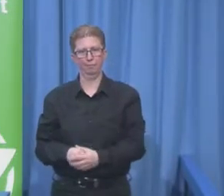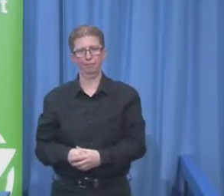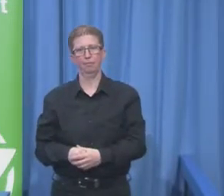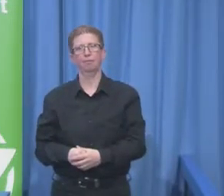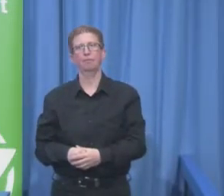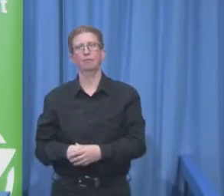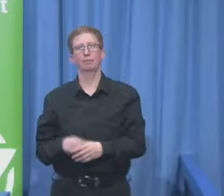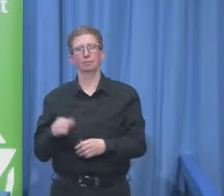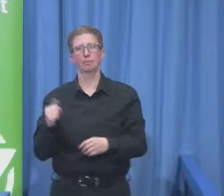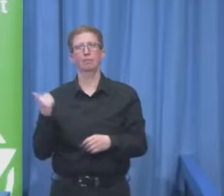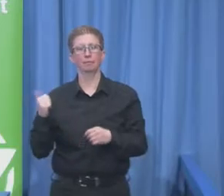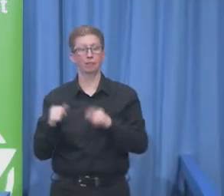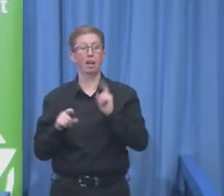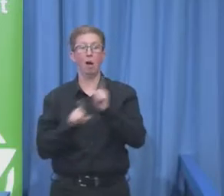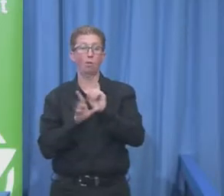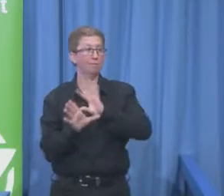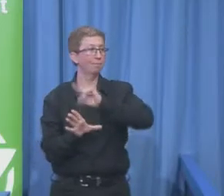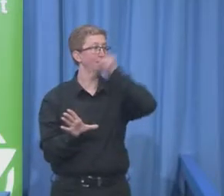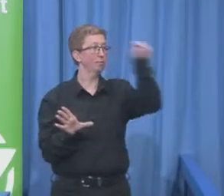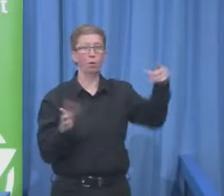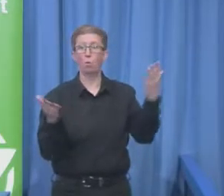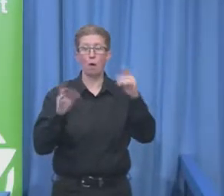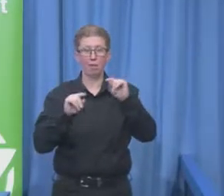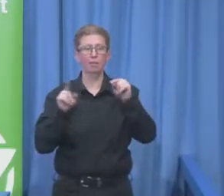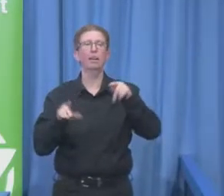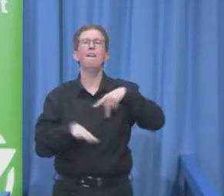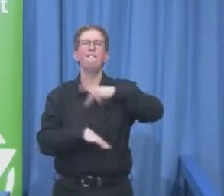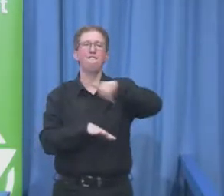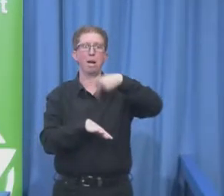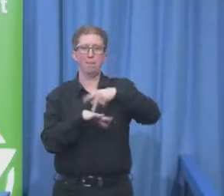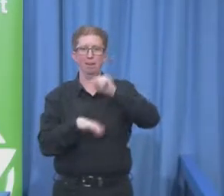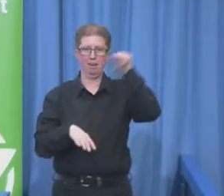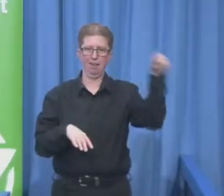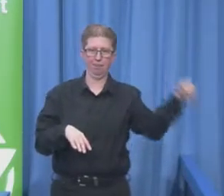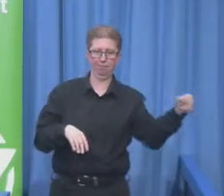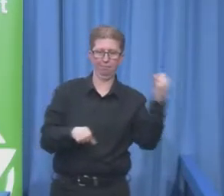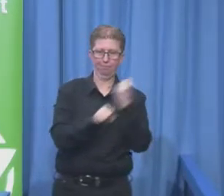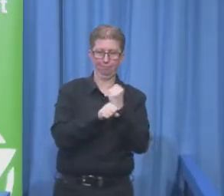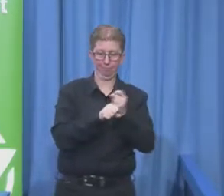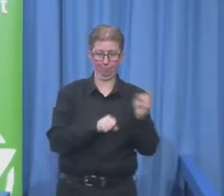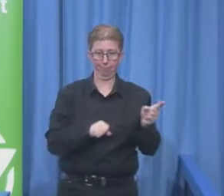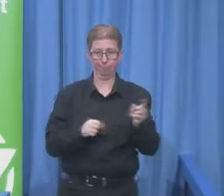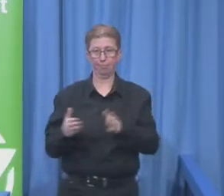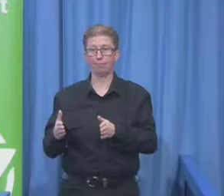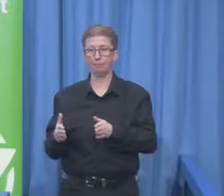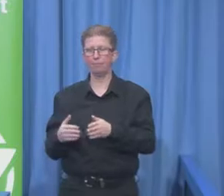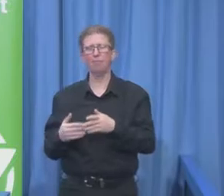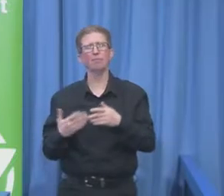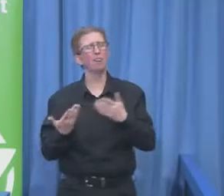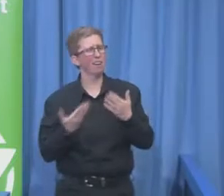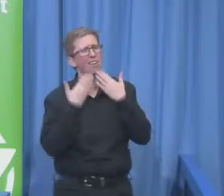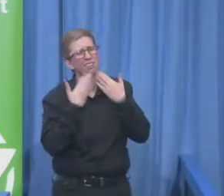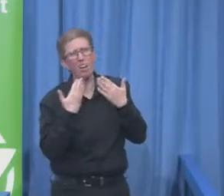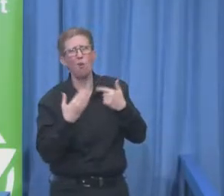Thank you, Meera. Very nice to be here and to present one of the models that my foundation